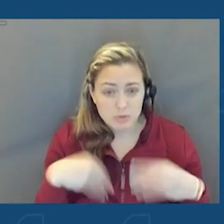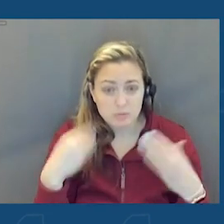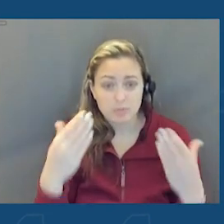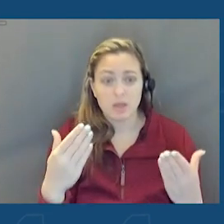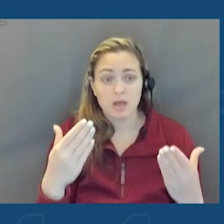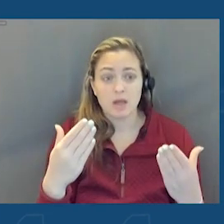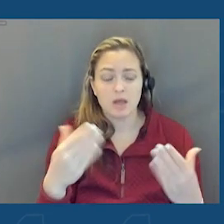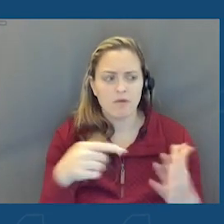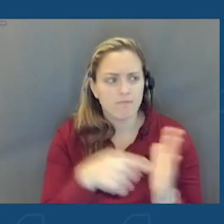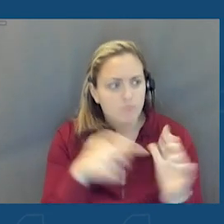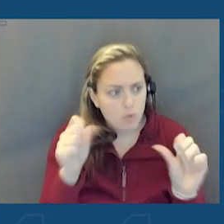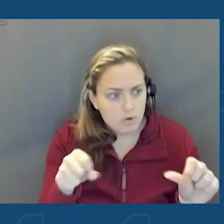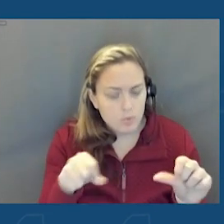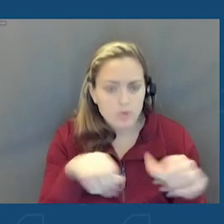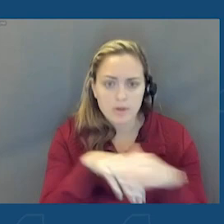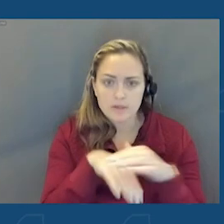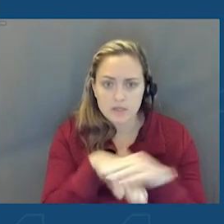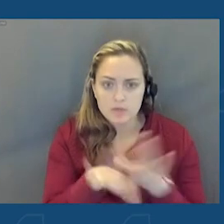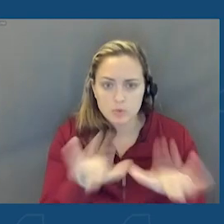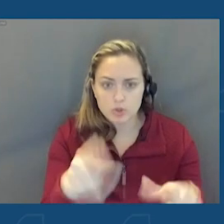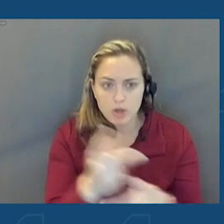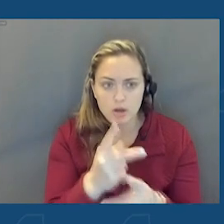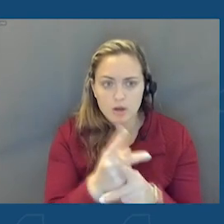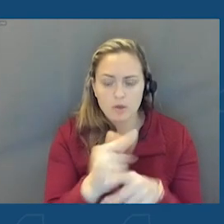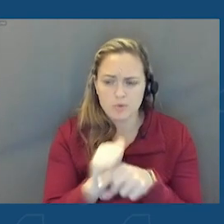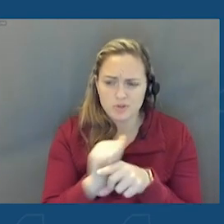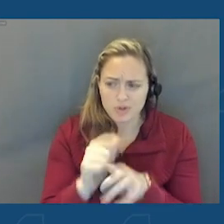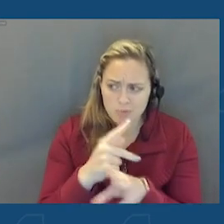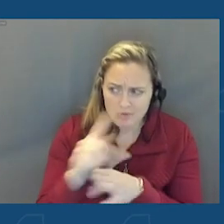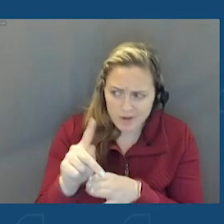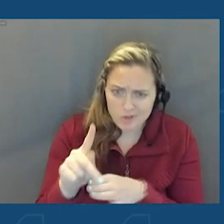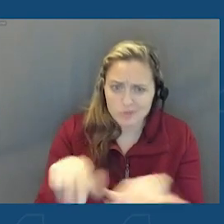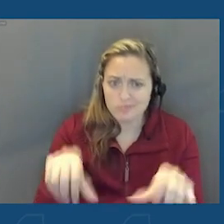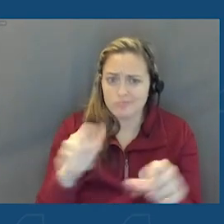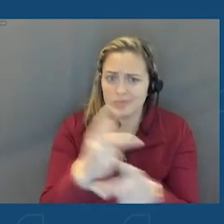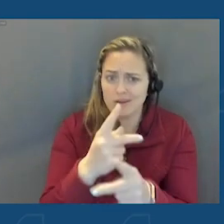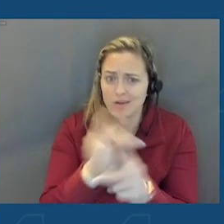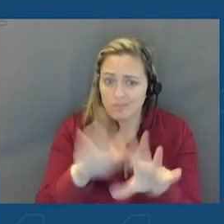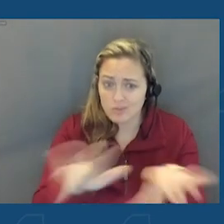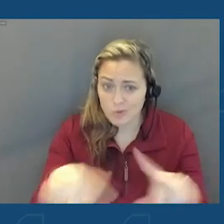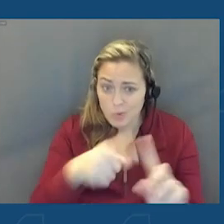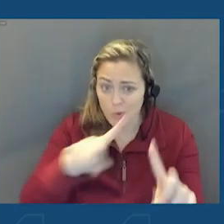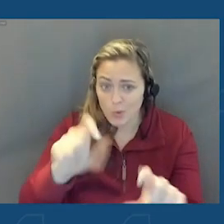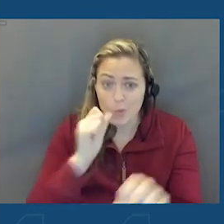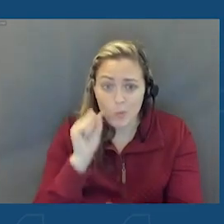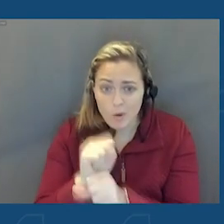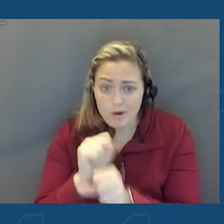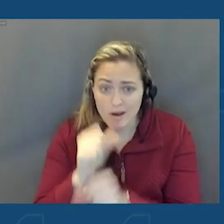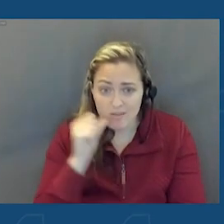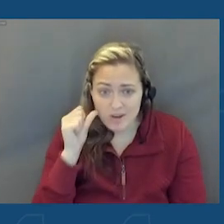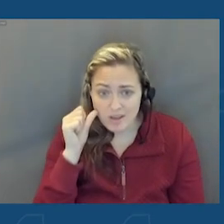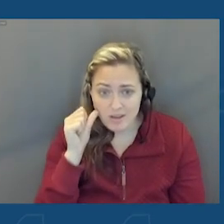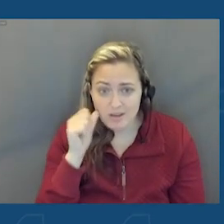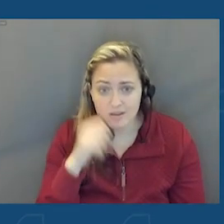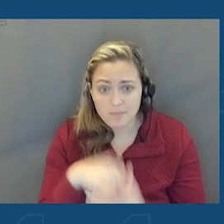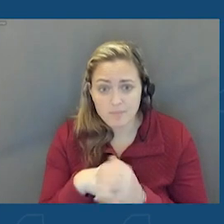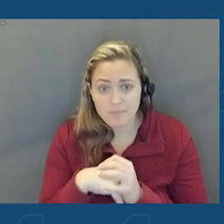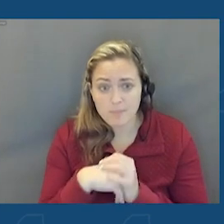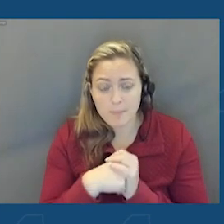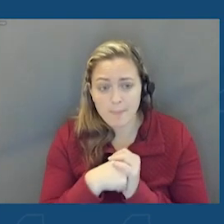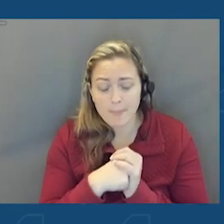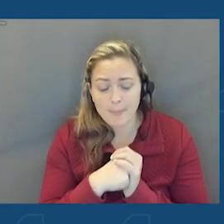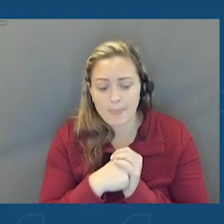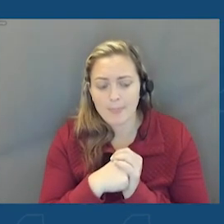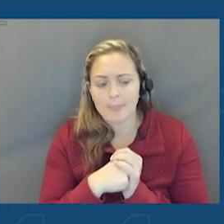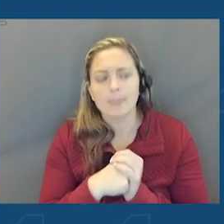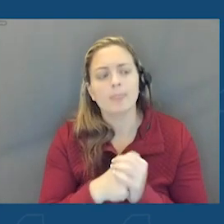affordable and accessible child care with trained professionals to take care of your children when you go to work every day, what that means is there are